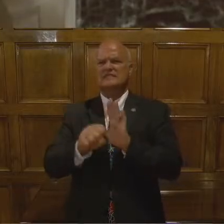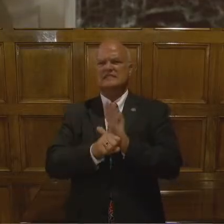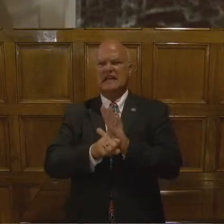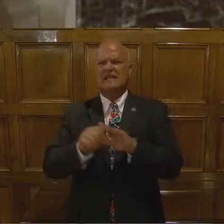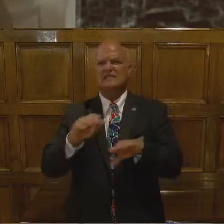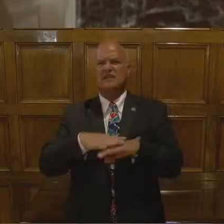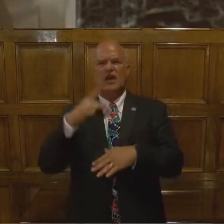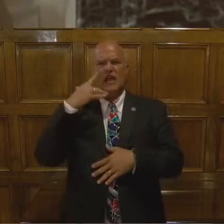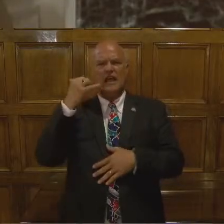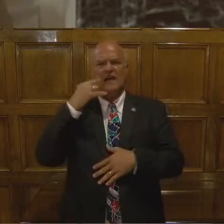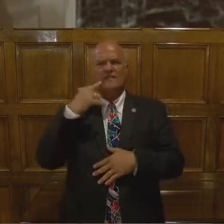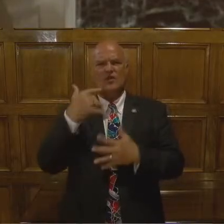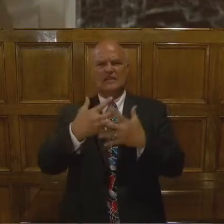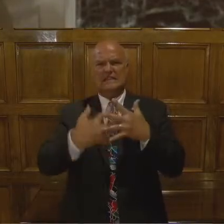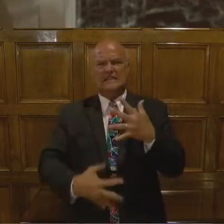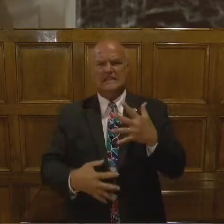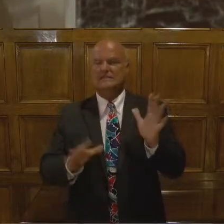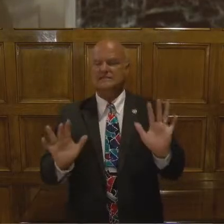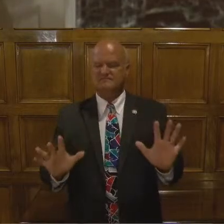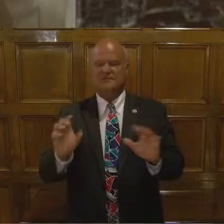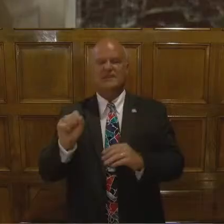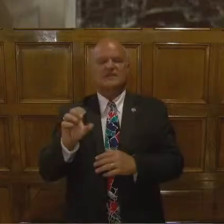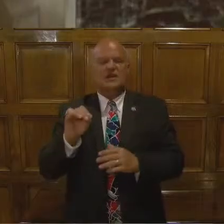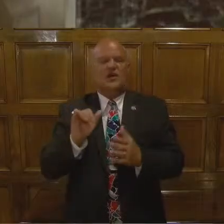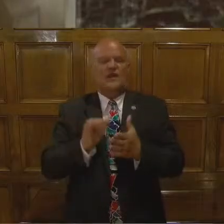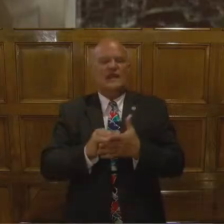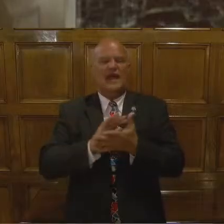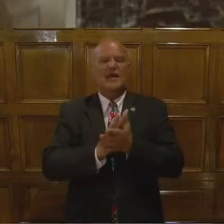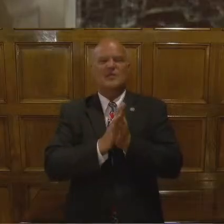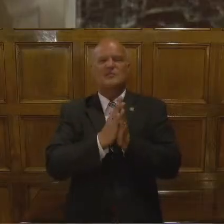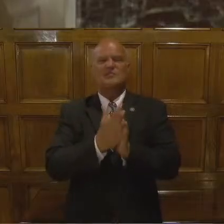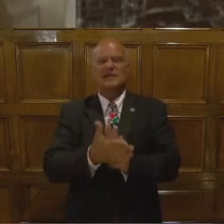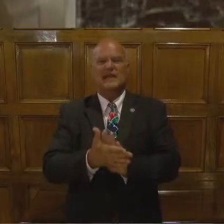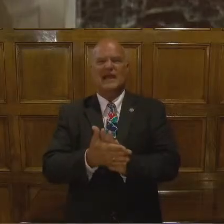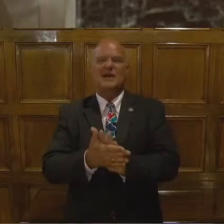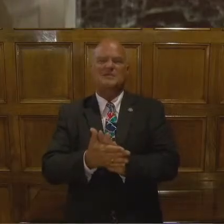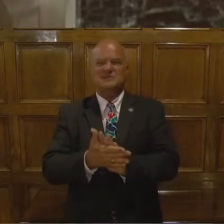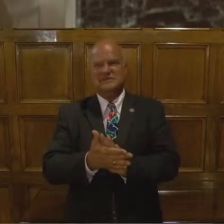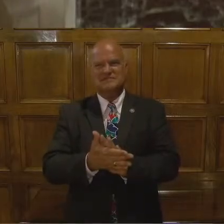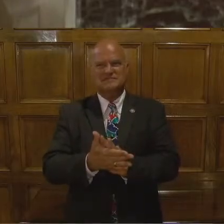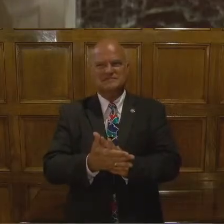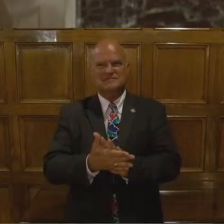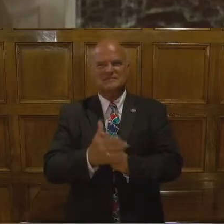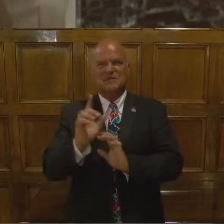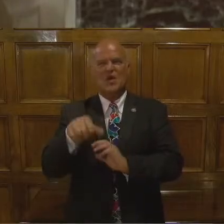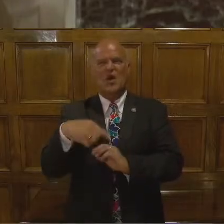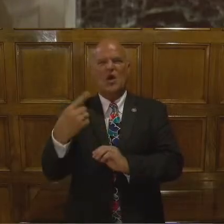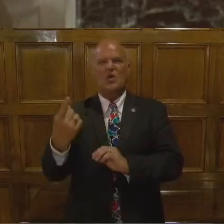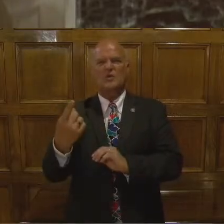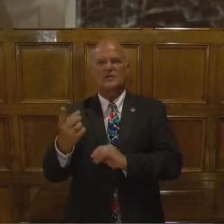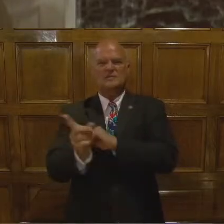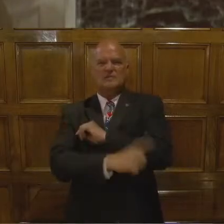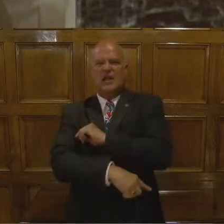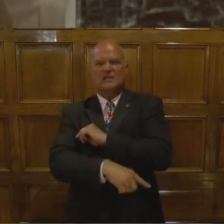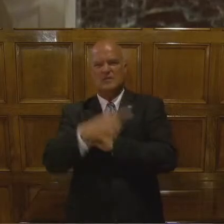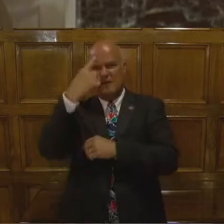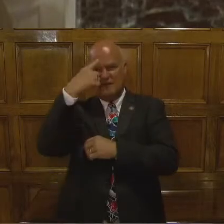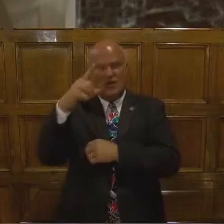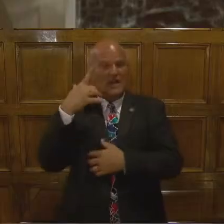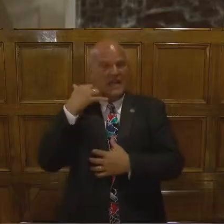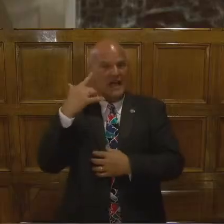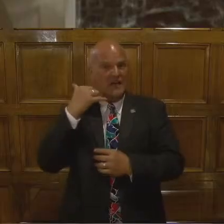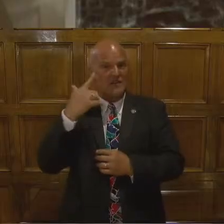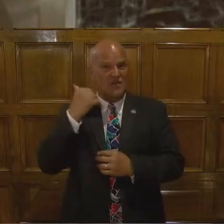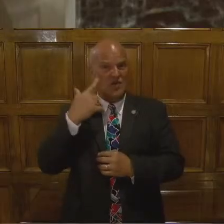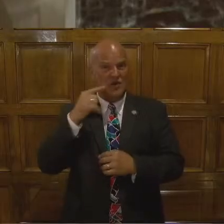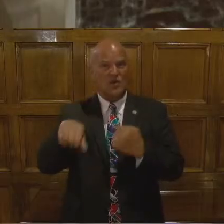states, and so that becomes only punitive to California when